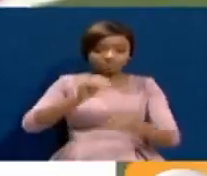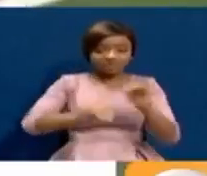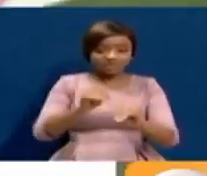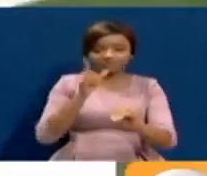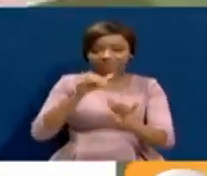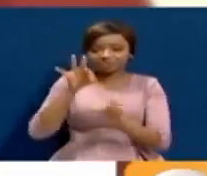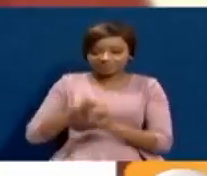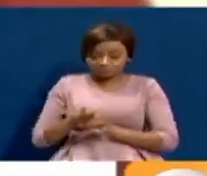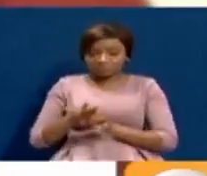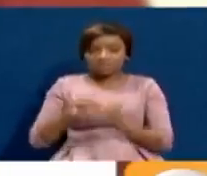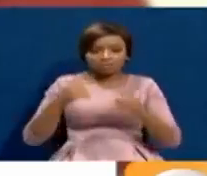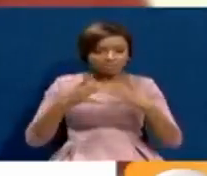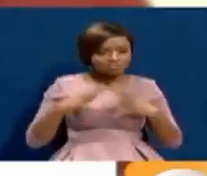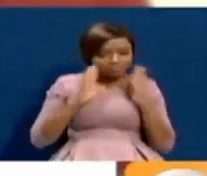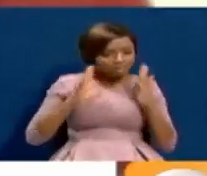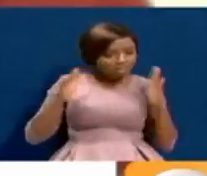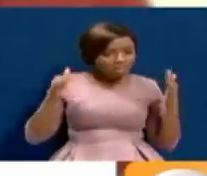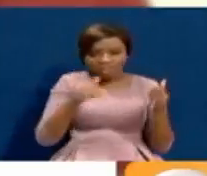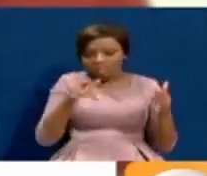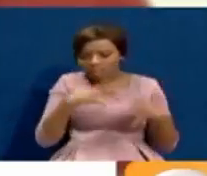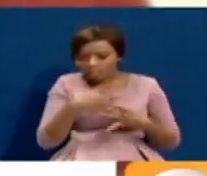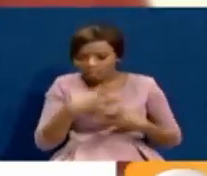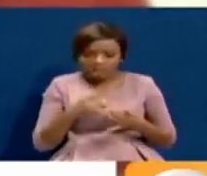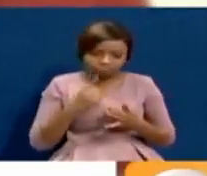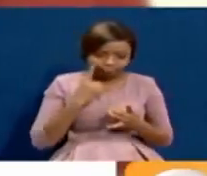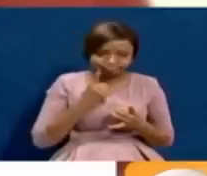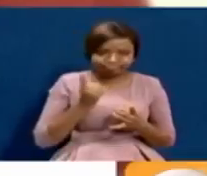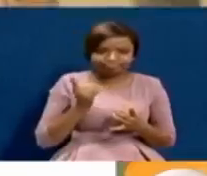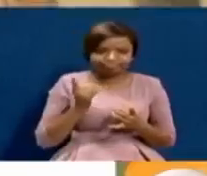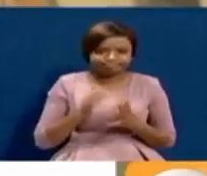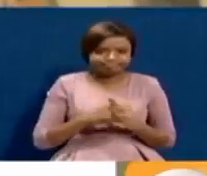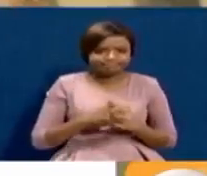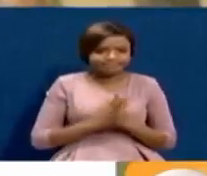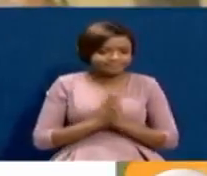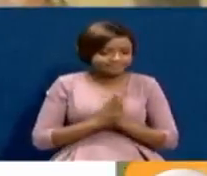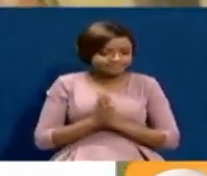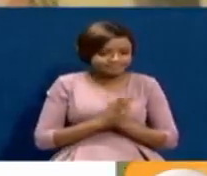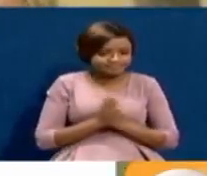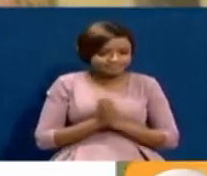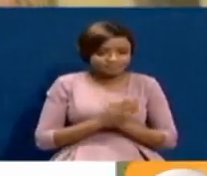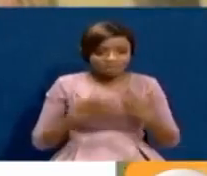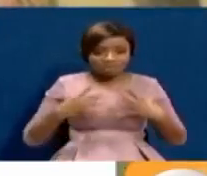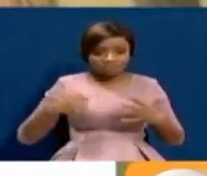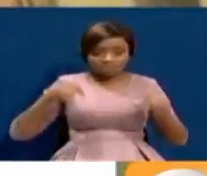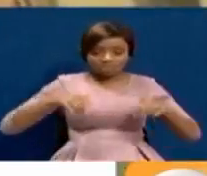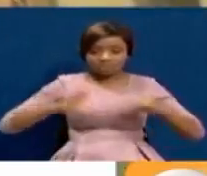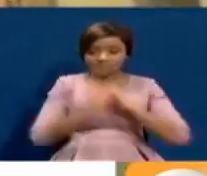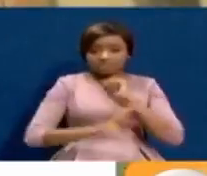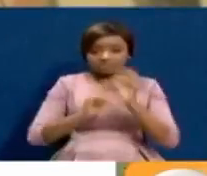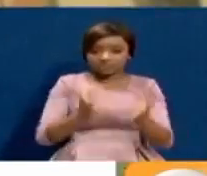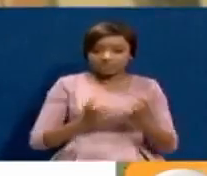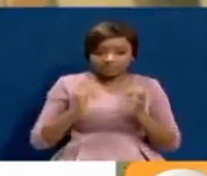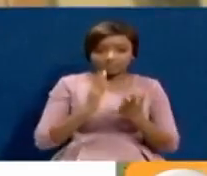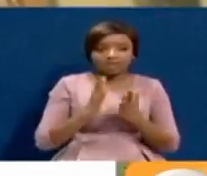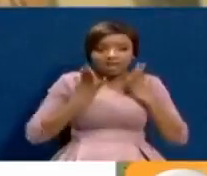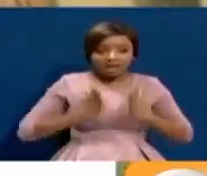election. And the level of interest in the election seems every bit unprecedented. The people in our country deserve someone who